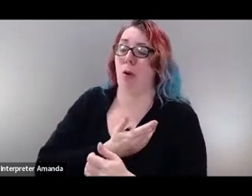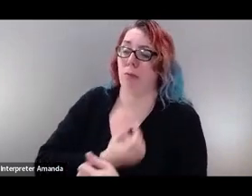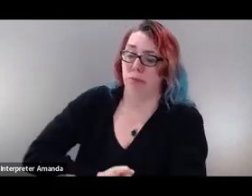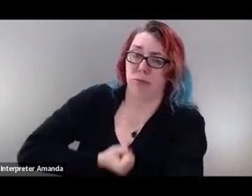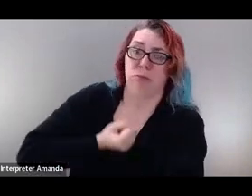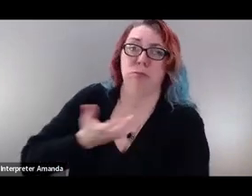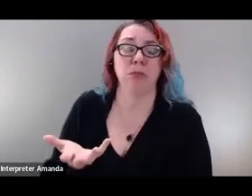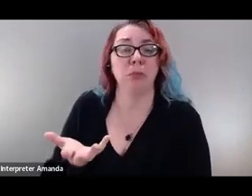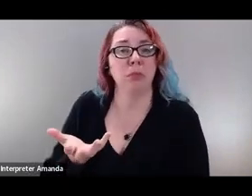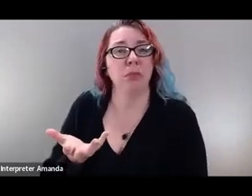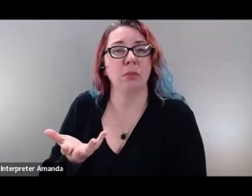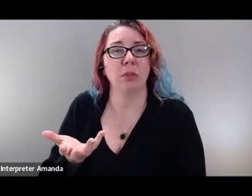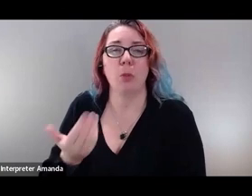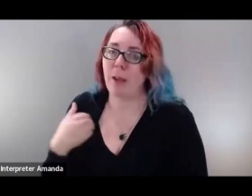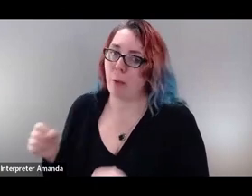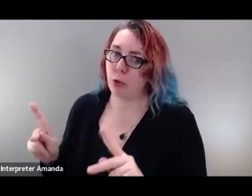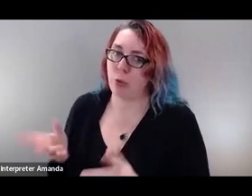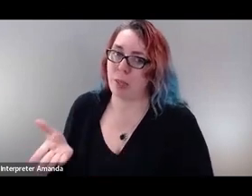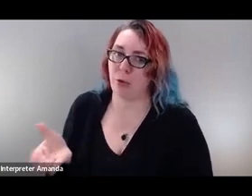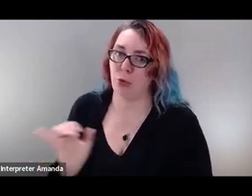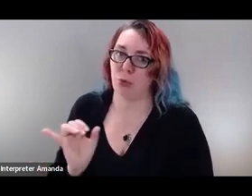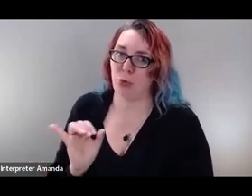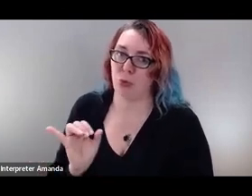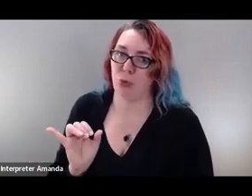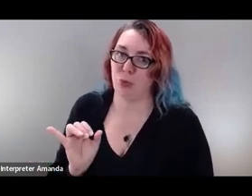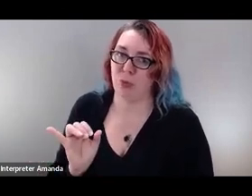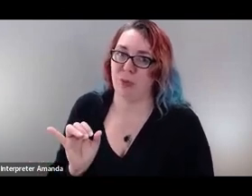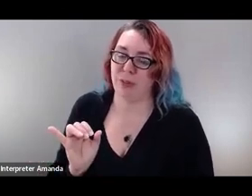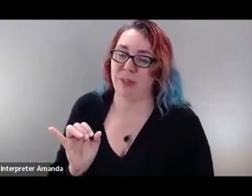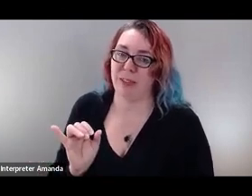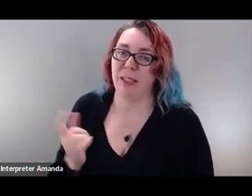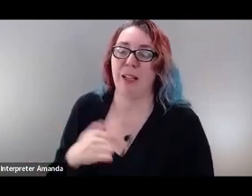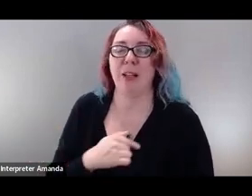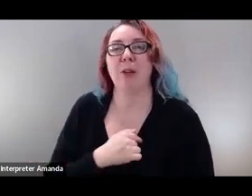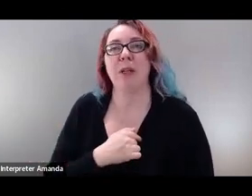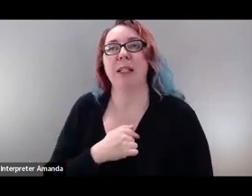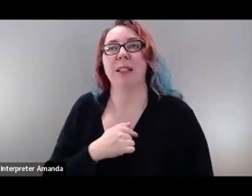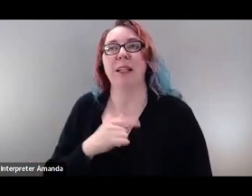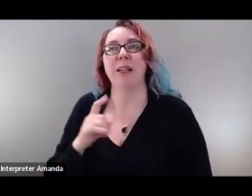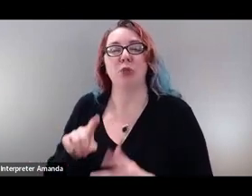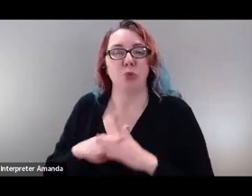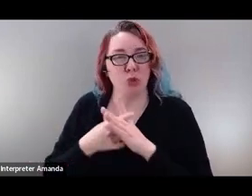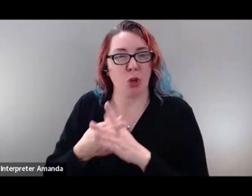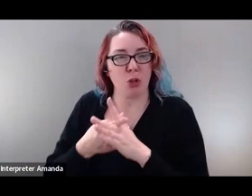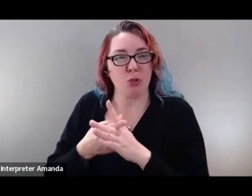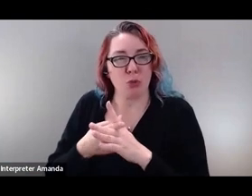to plant the seeds to sort of unpack those. And I think that you know, in